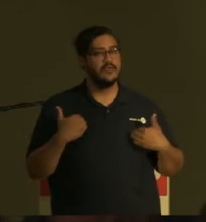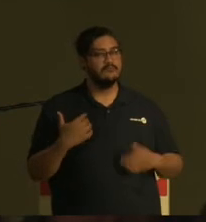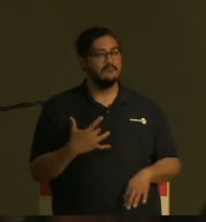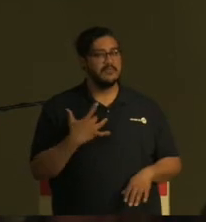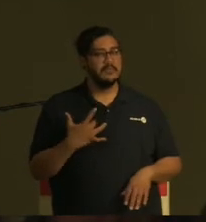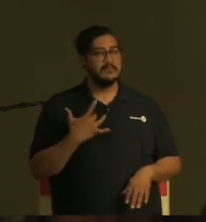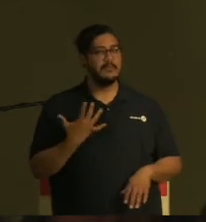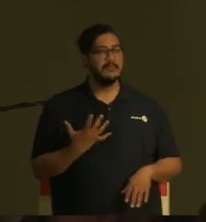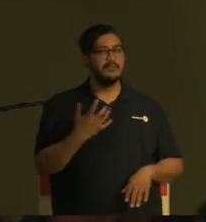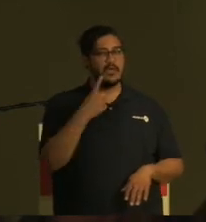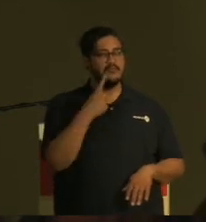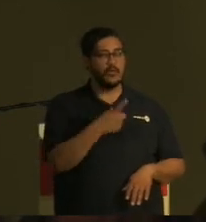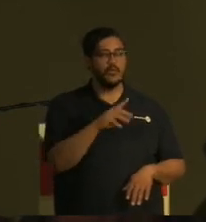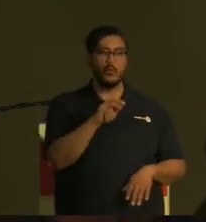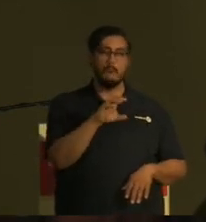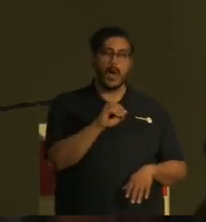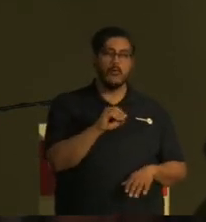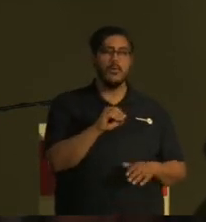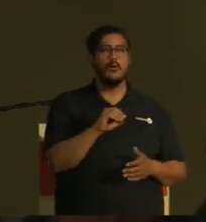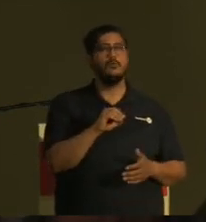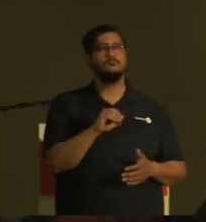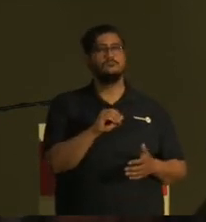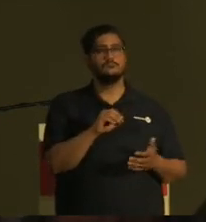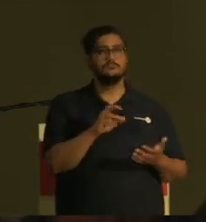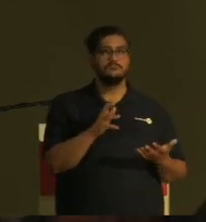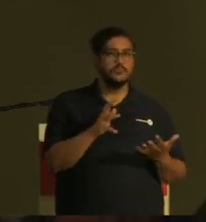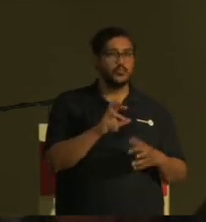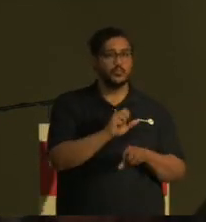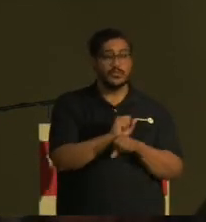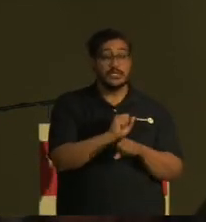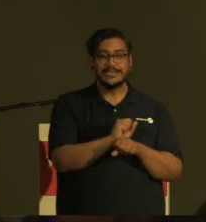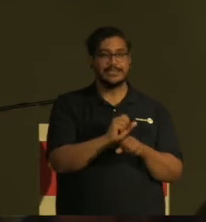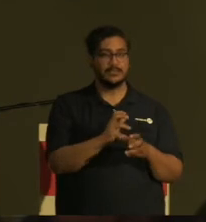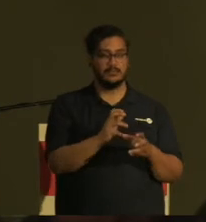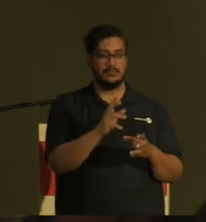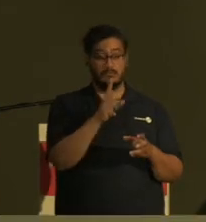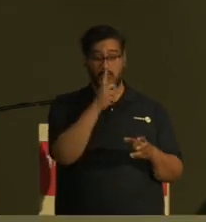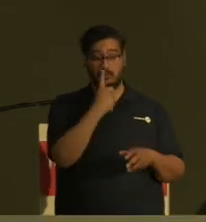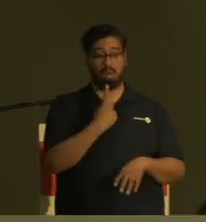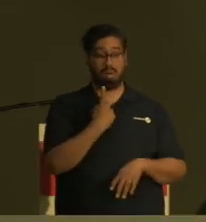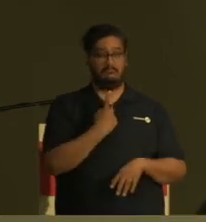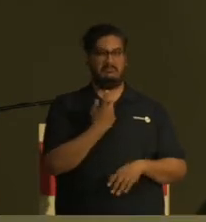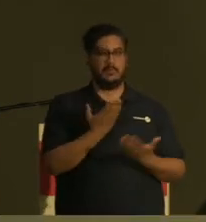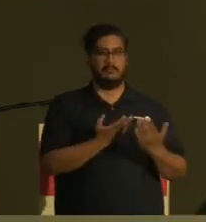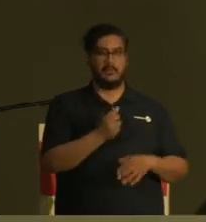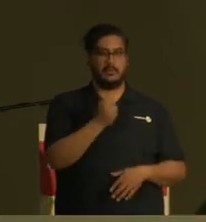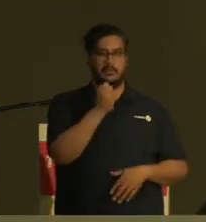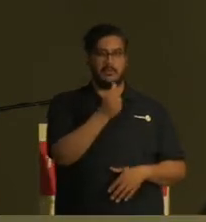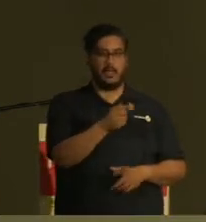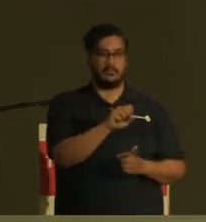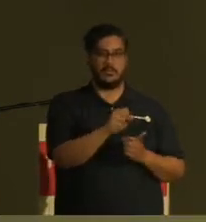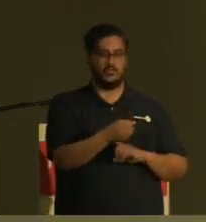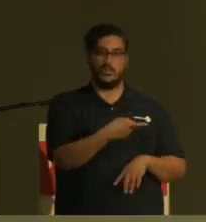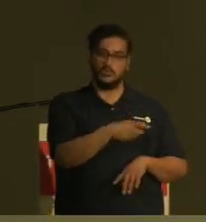that for you, Mario, probably working completely isolated may not be the